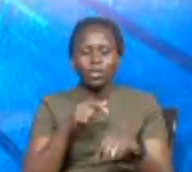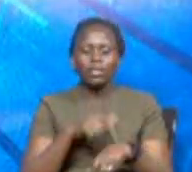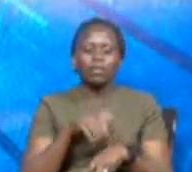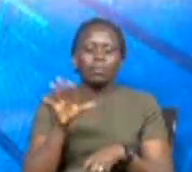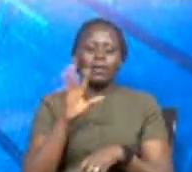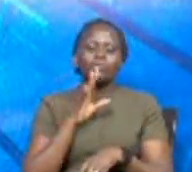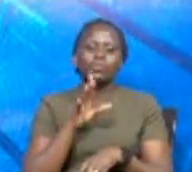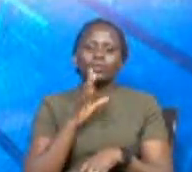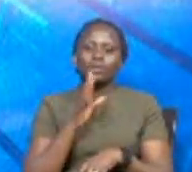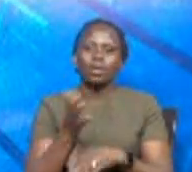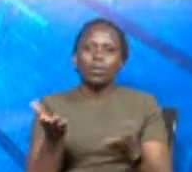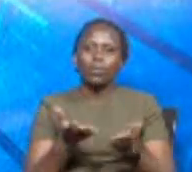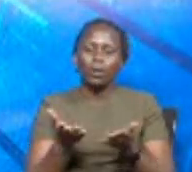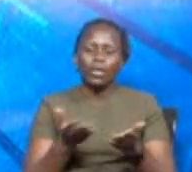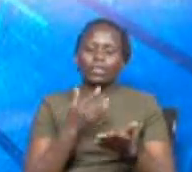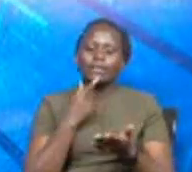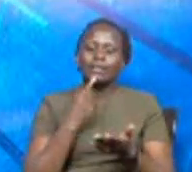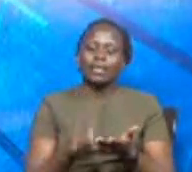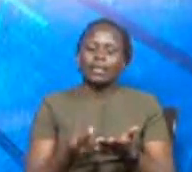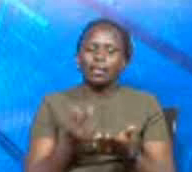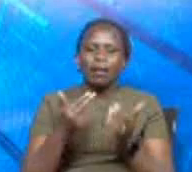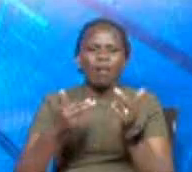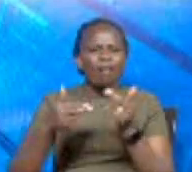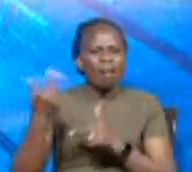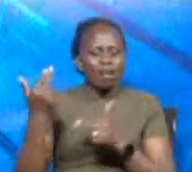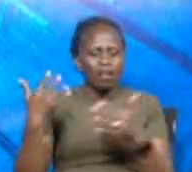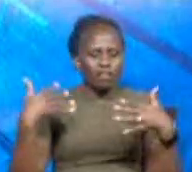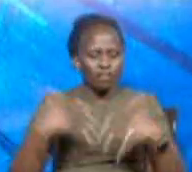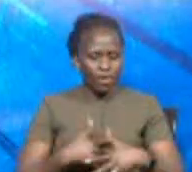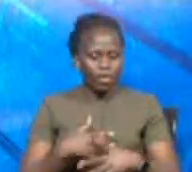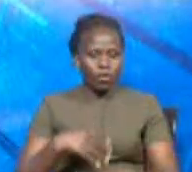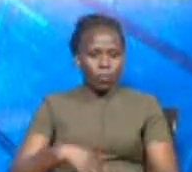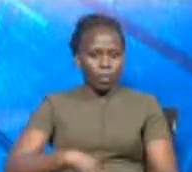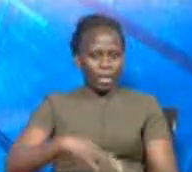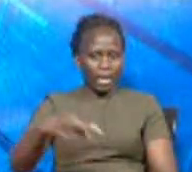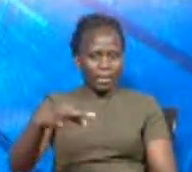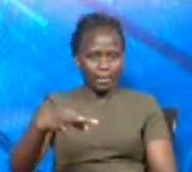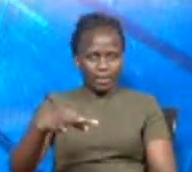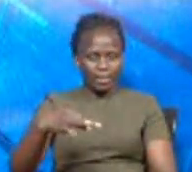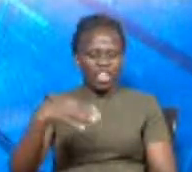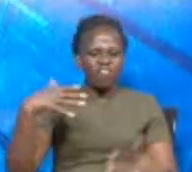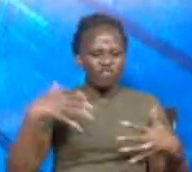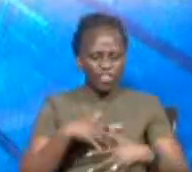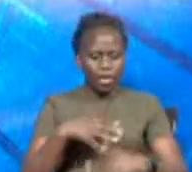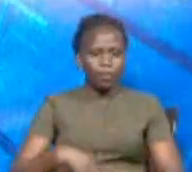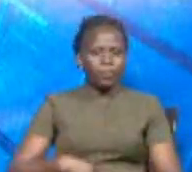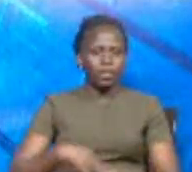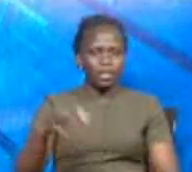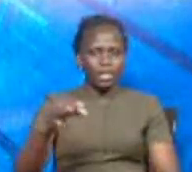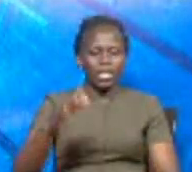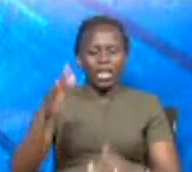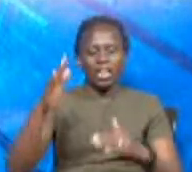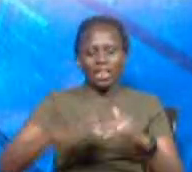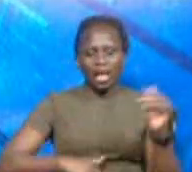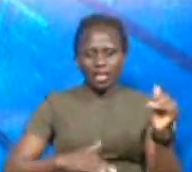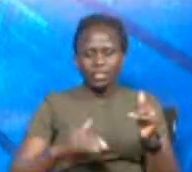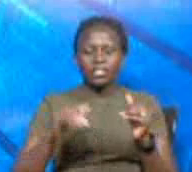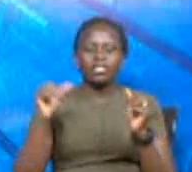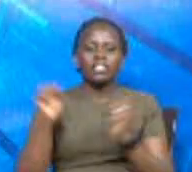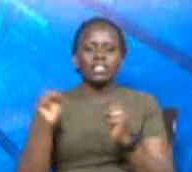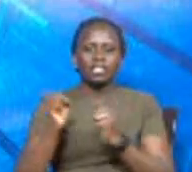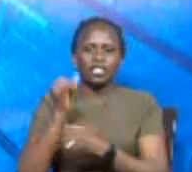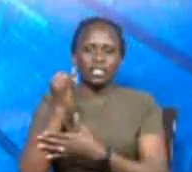speech, where he expressed concern that there is a higher fear of pregnancy and other subtle issues rather than infection of